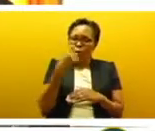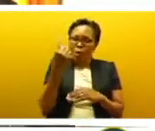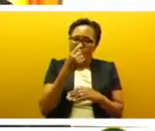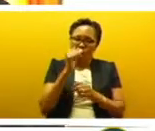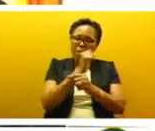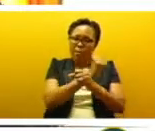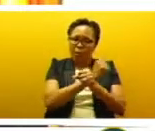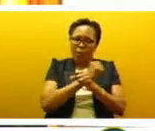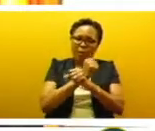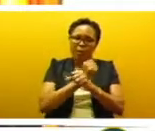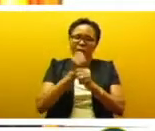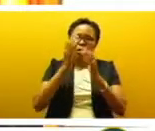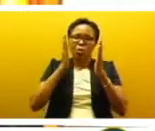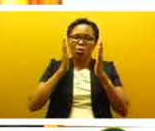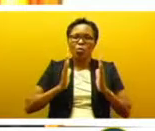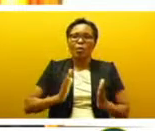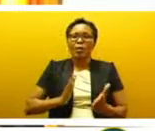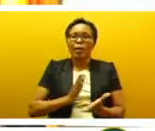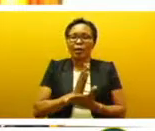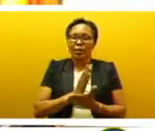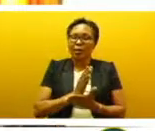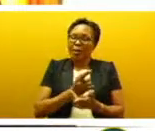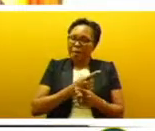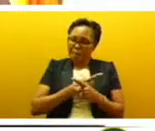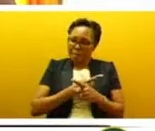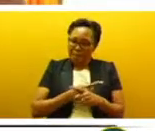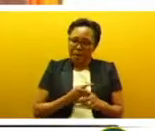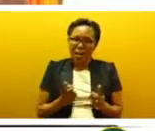human rights, my lords, but to look at